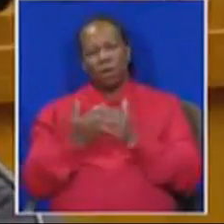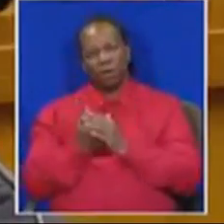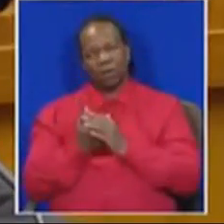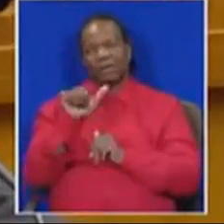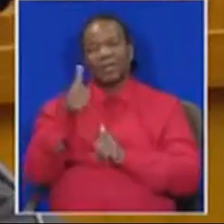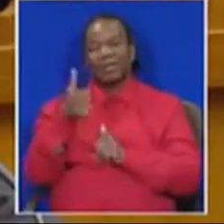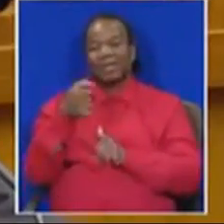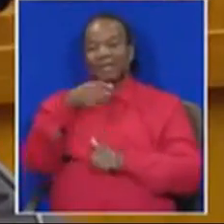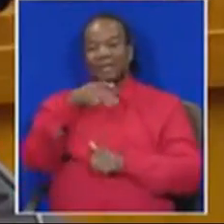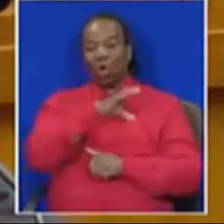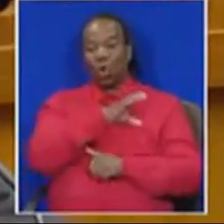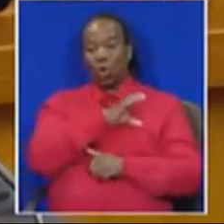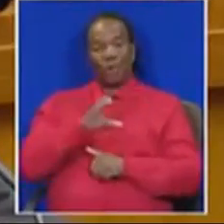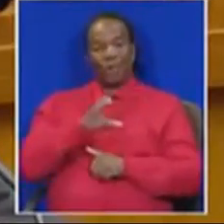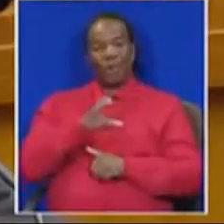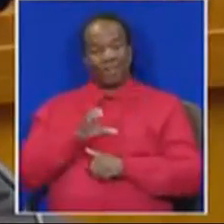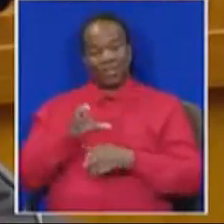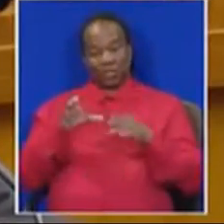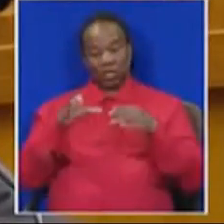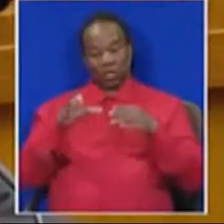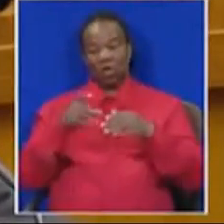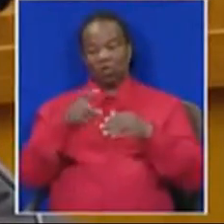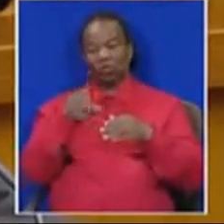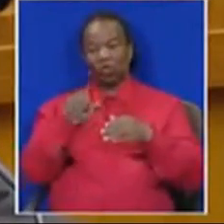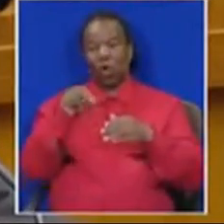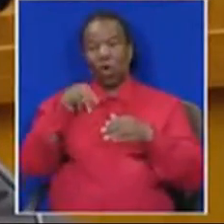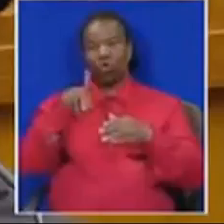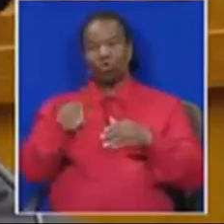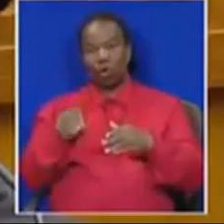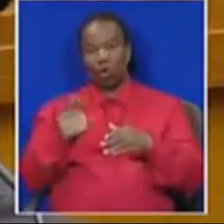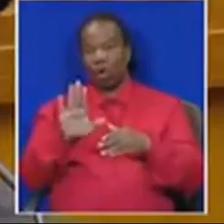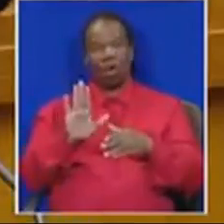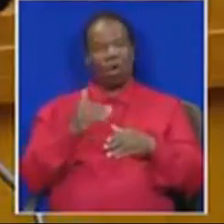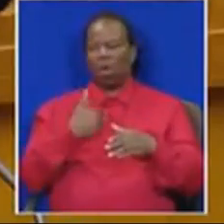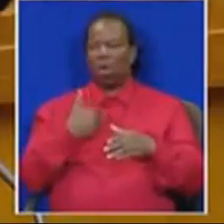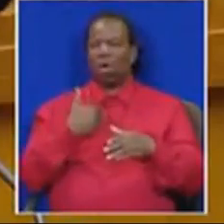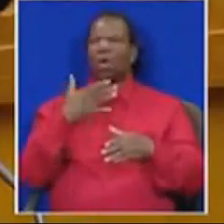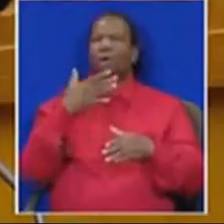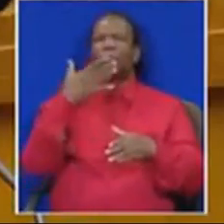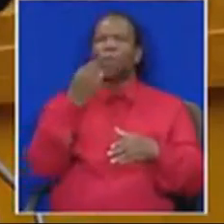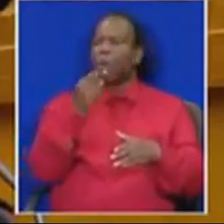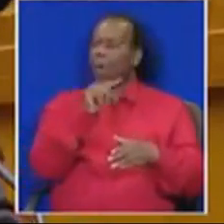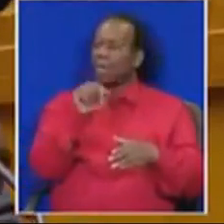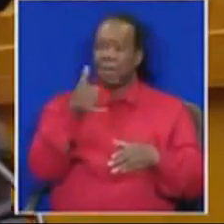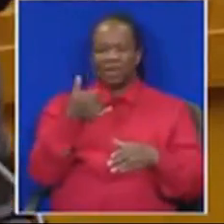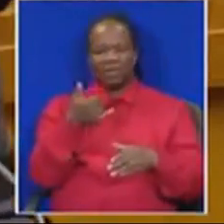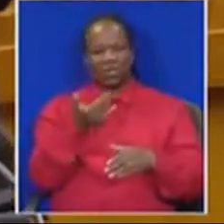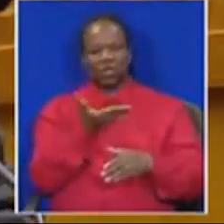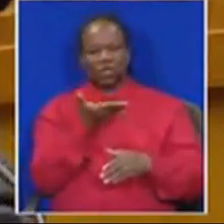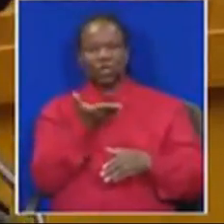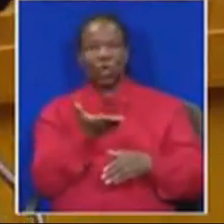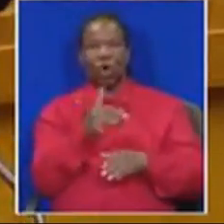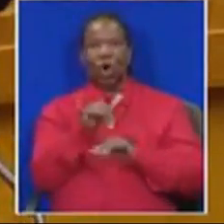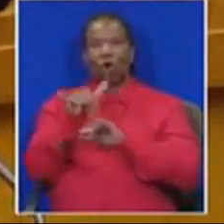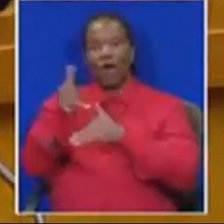itself should not displace the regular work of the country's law enforcement agencies